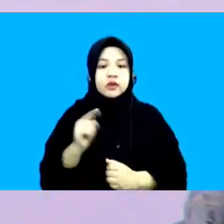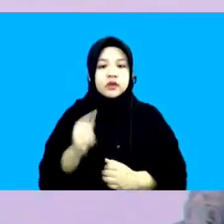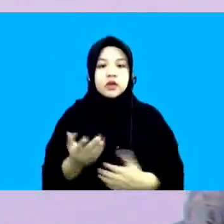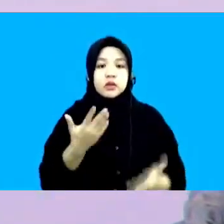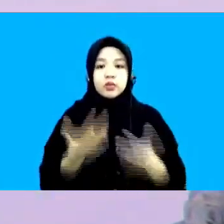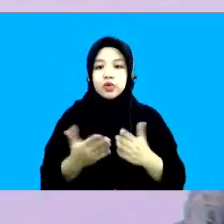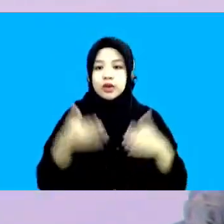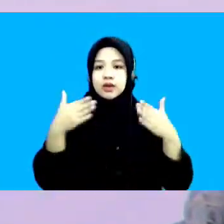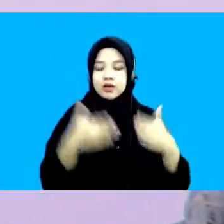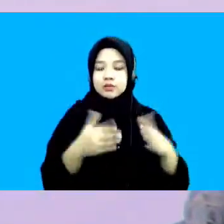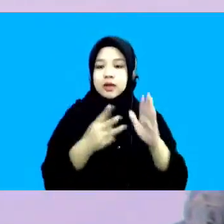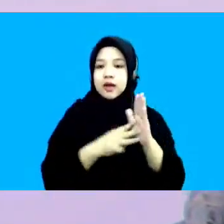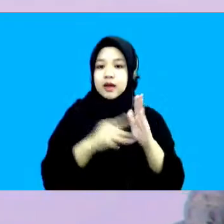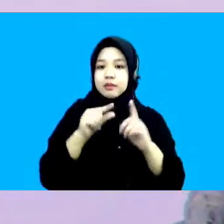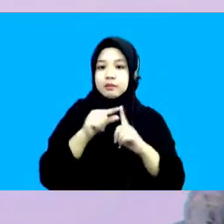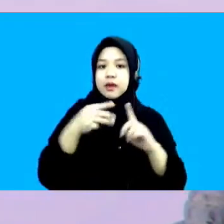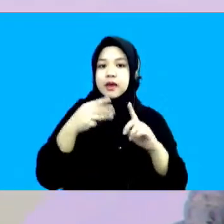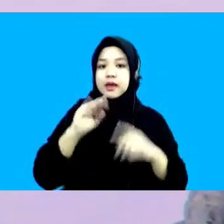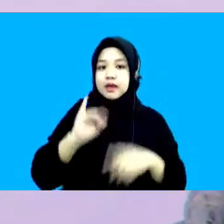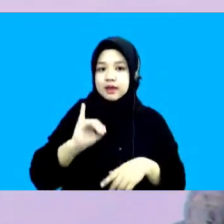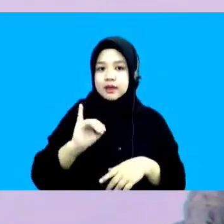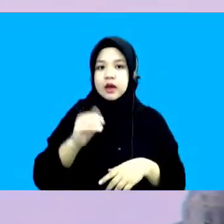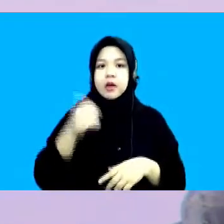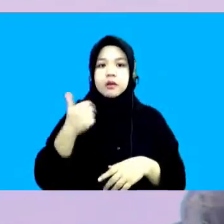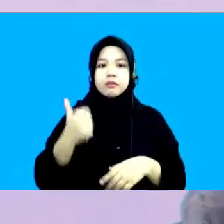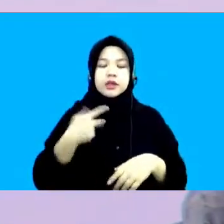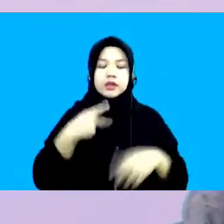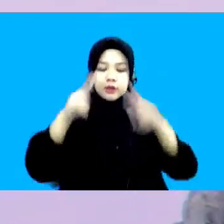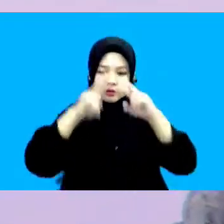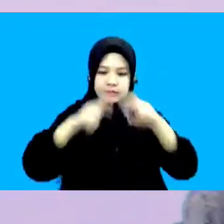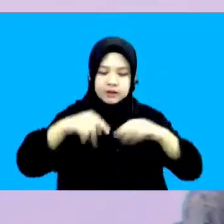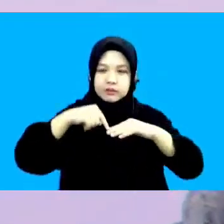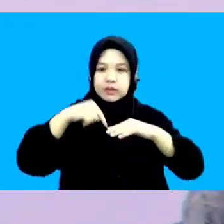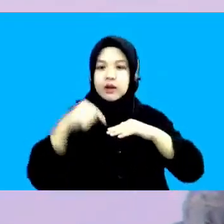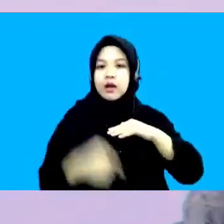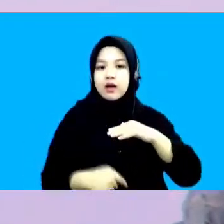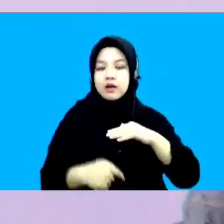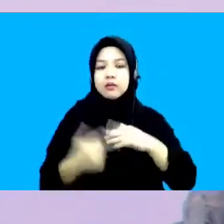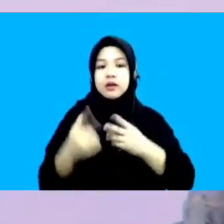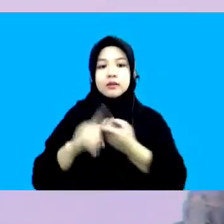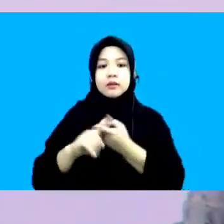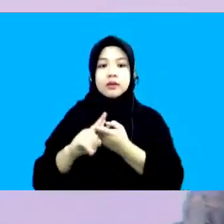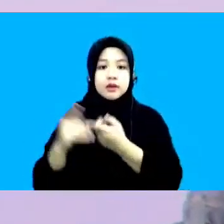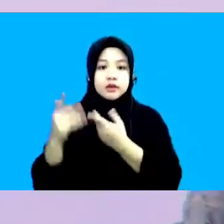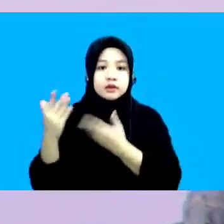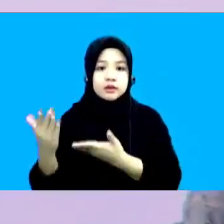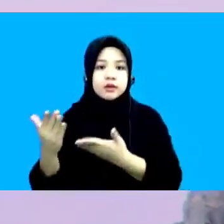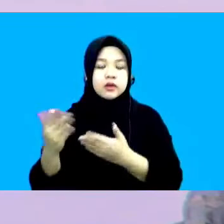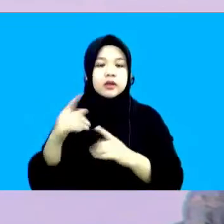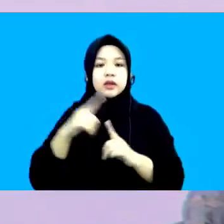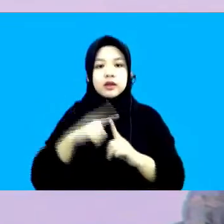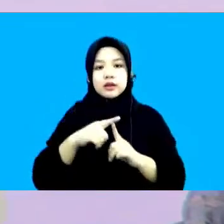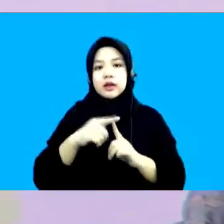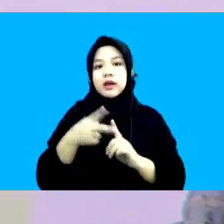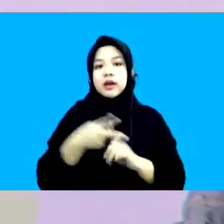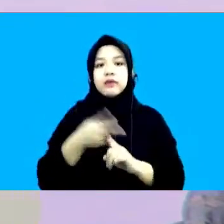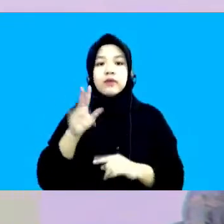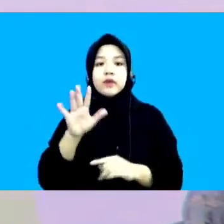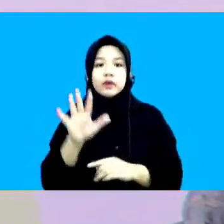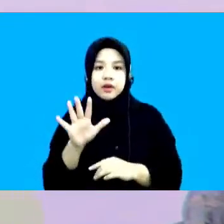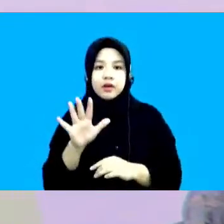health, and basic infrastructures, electricity, water, sanitation, and etc. So at least it will make people